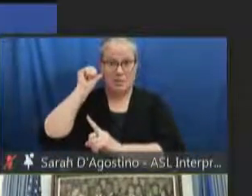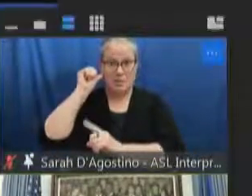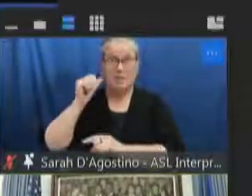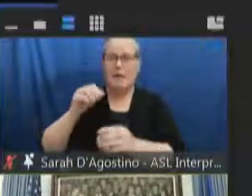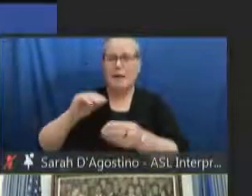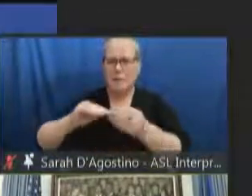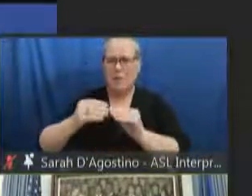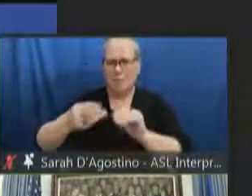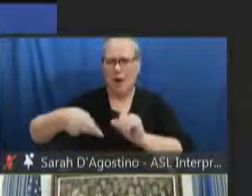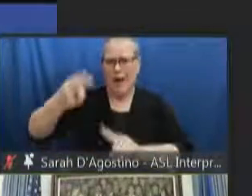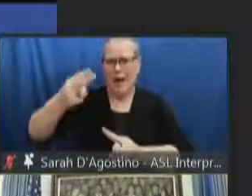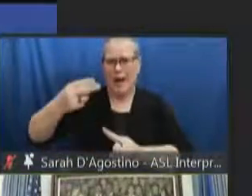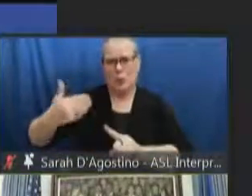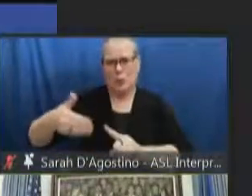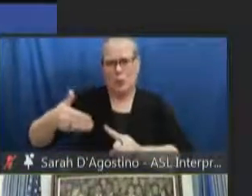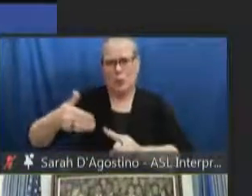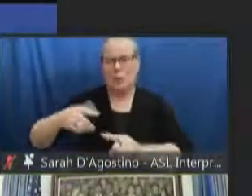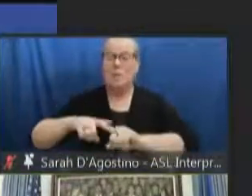were,